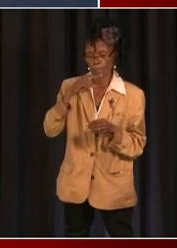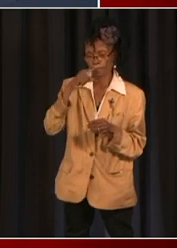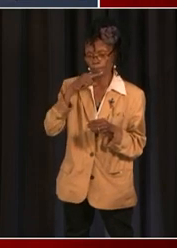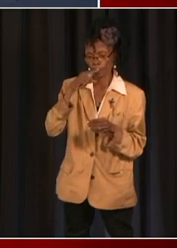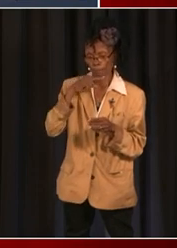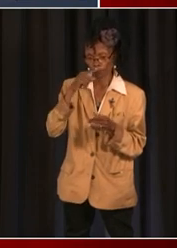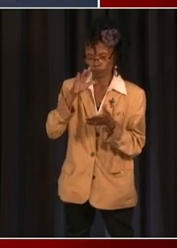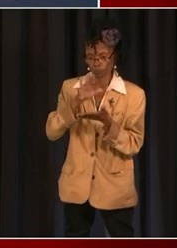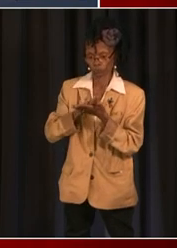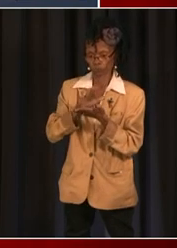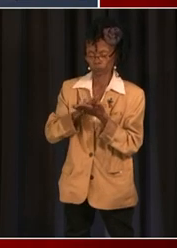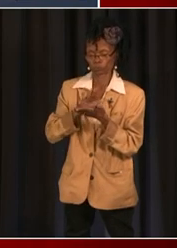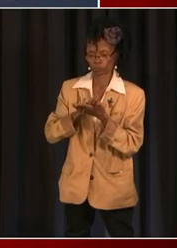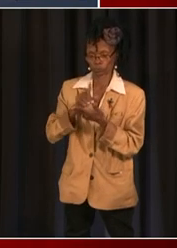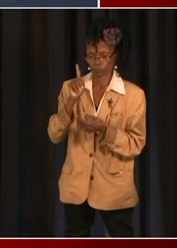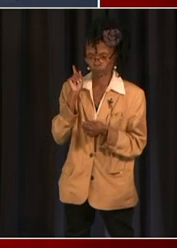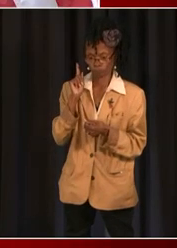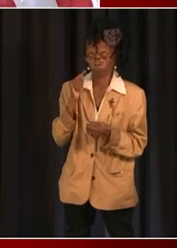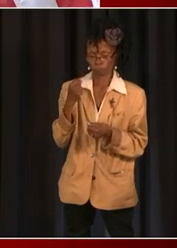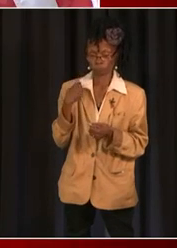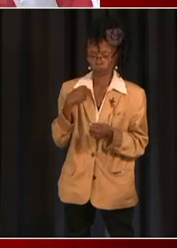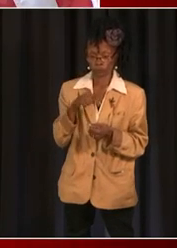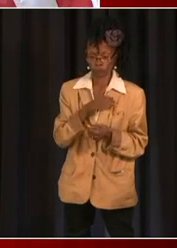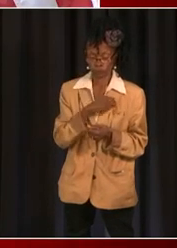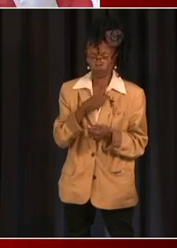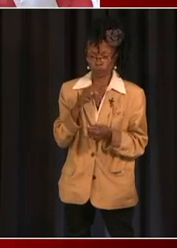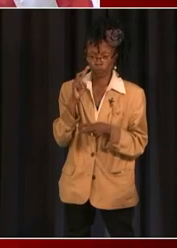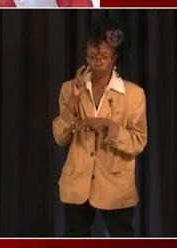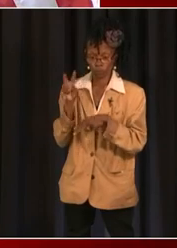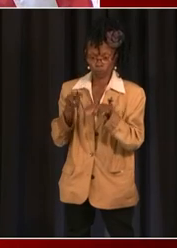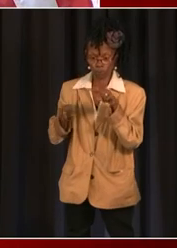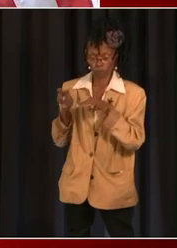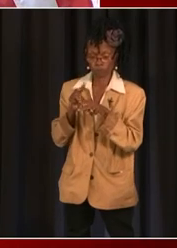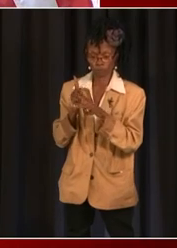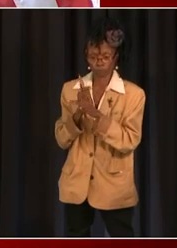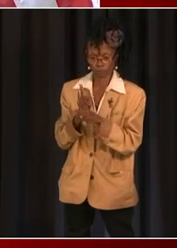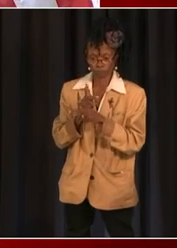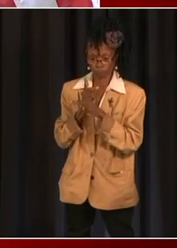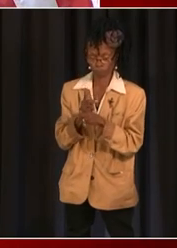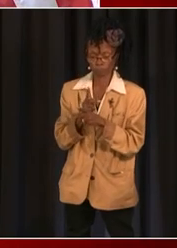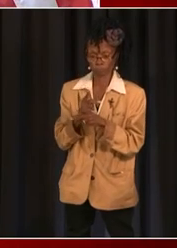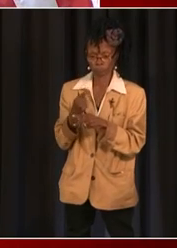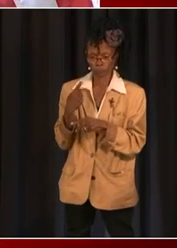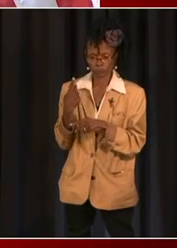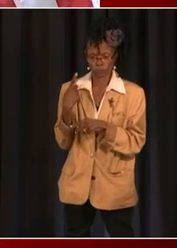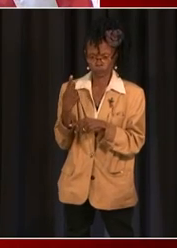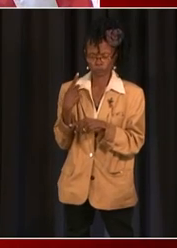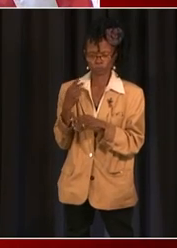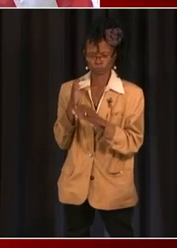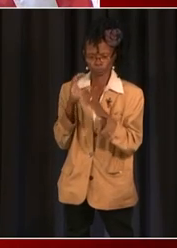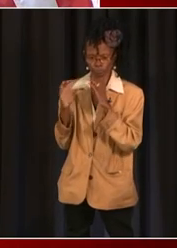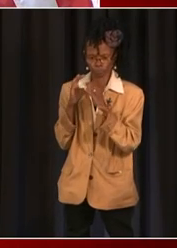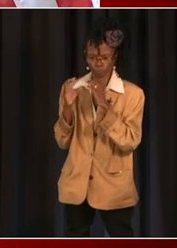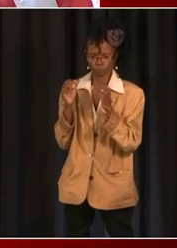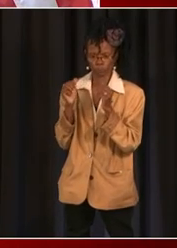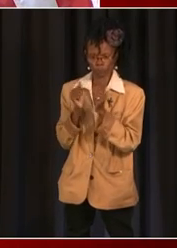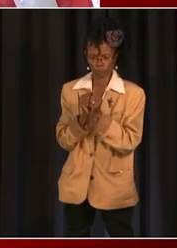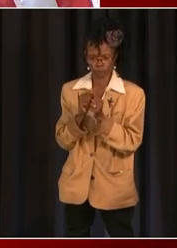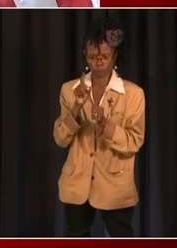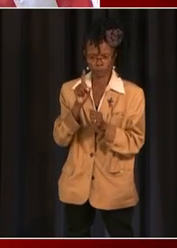other jurisdiction, we are watching very carefully and monitoring very carefully and in communication with our partners at the